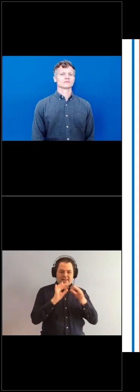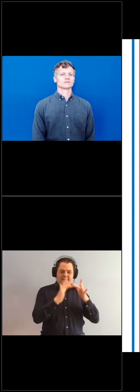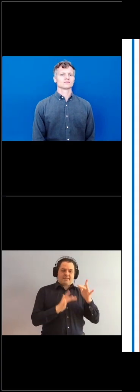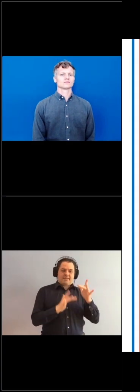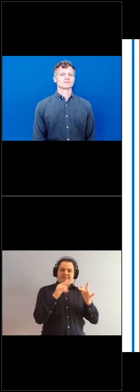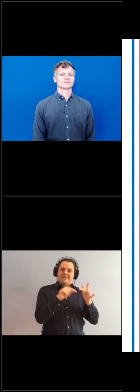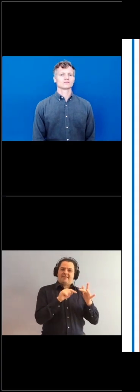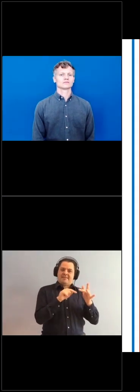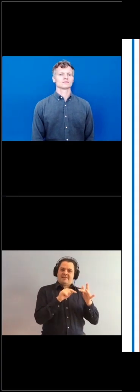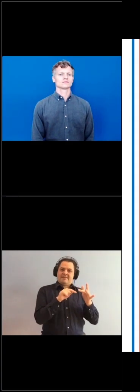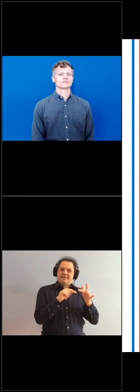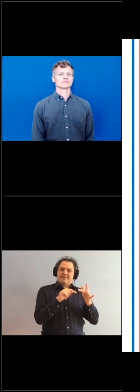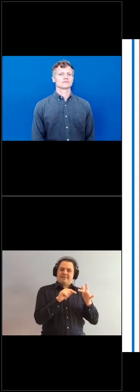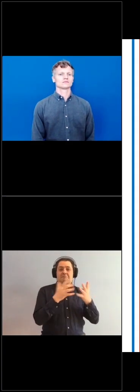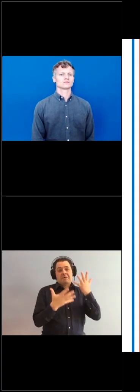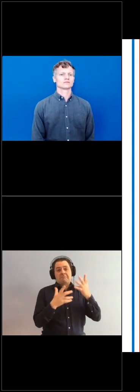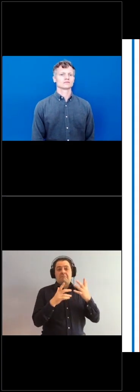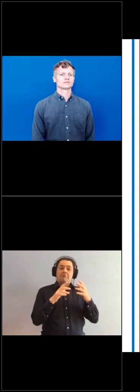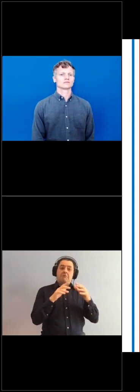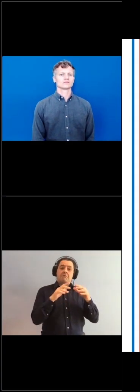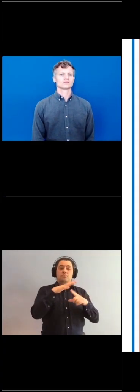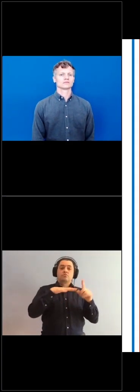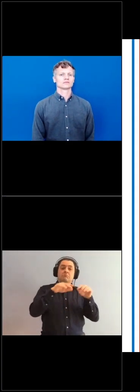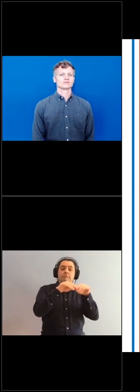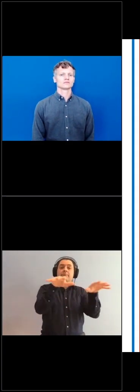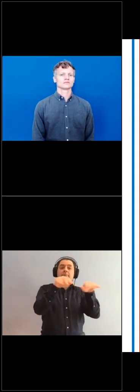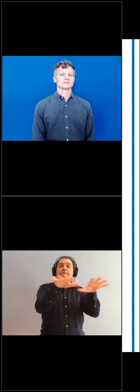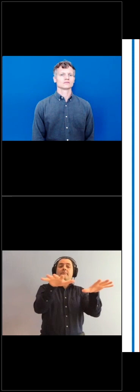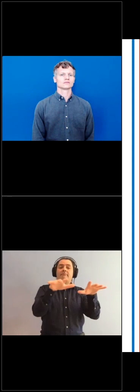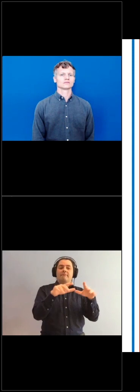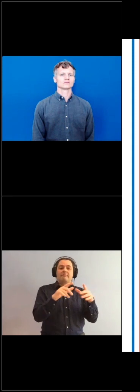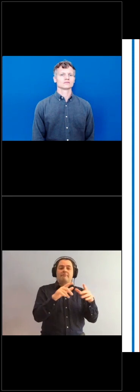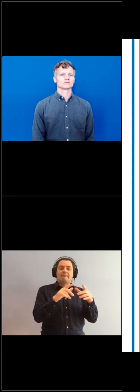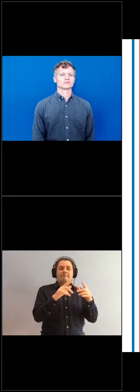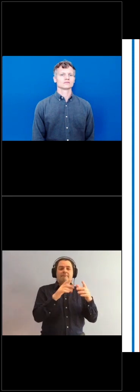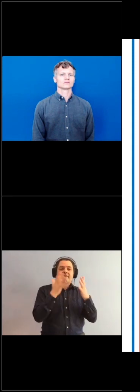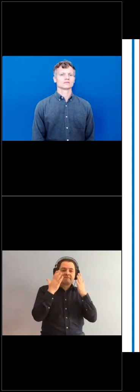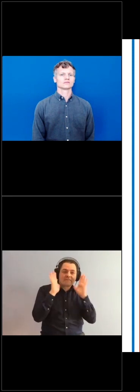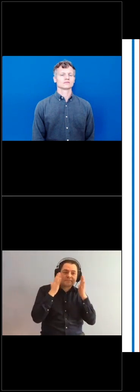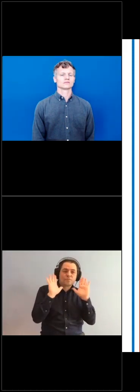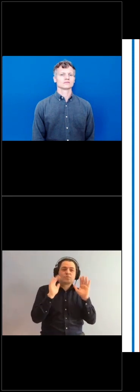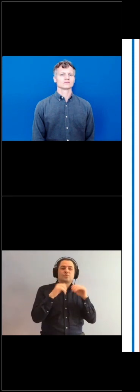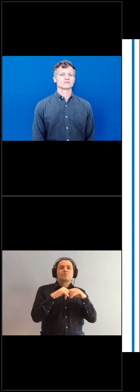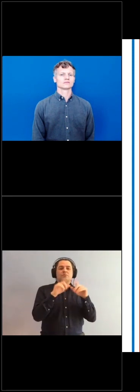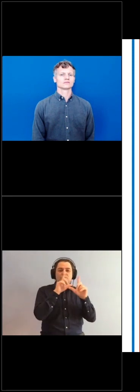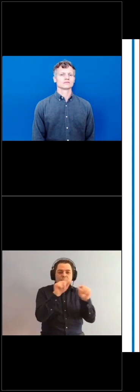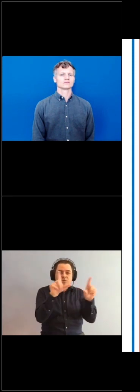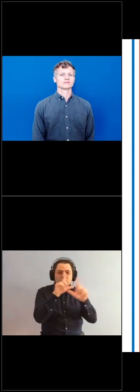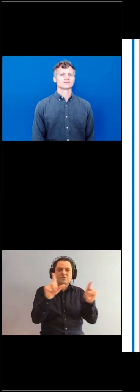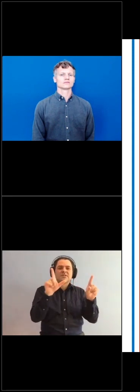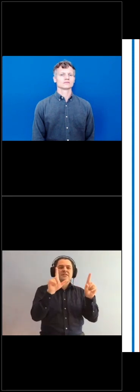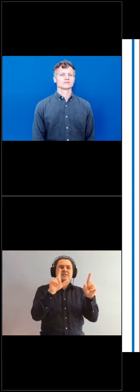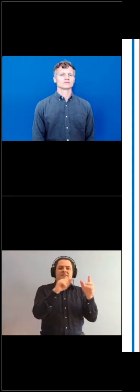through social media. But think about how to reach those people with disabilities that are living